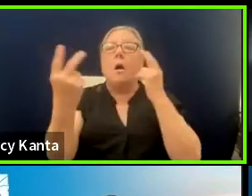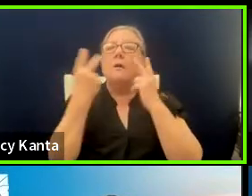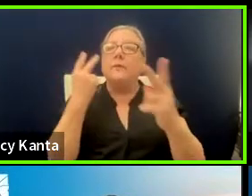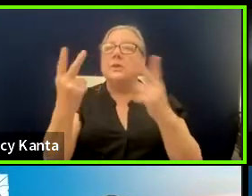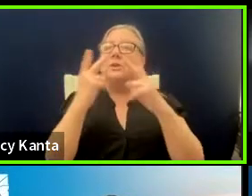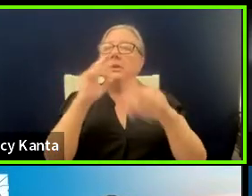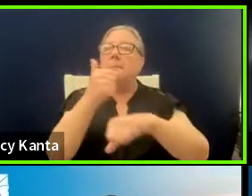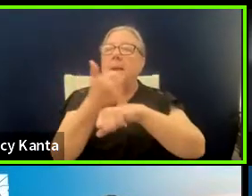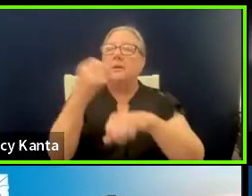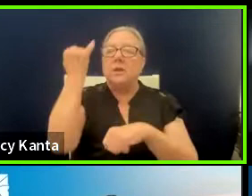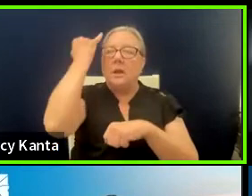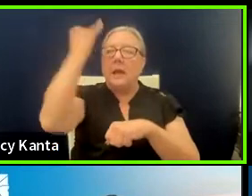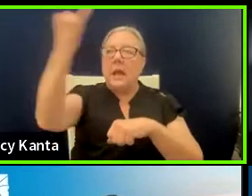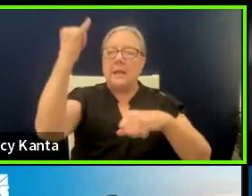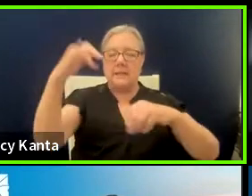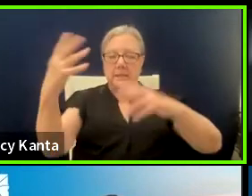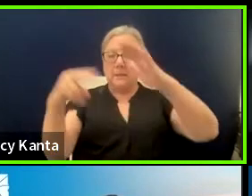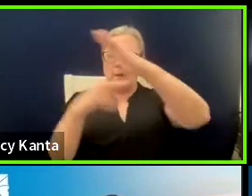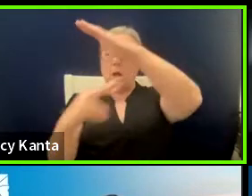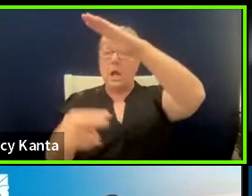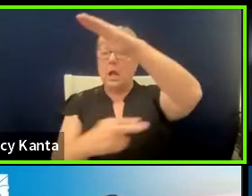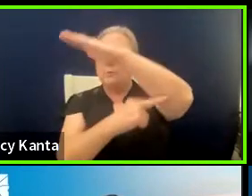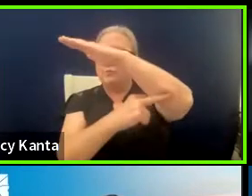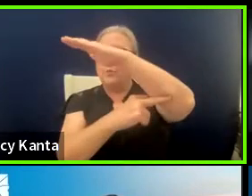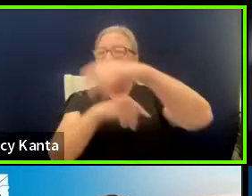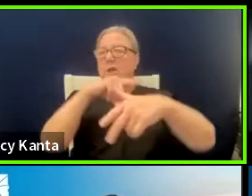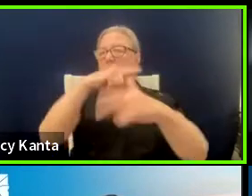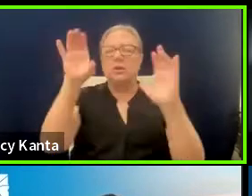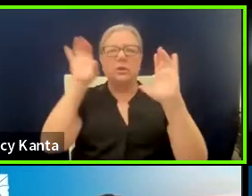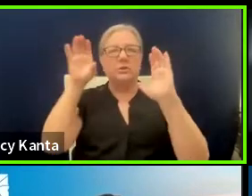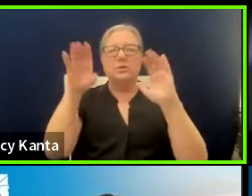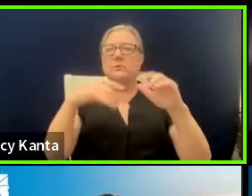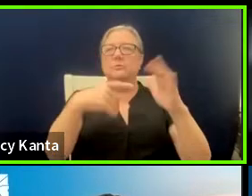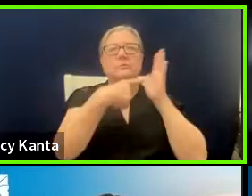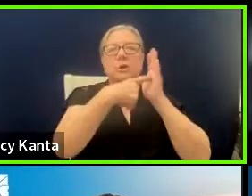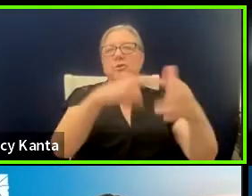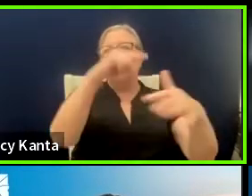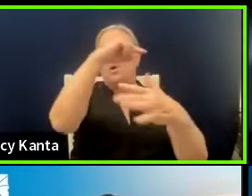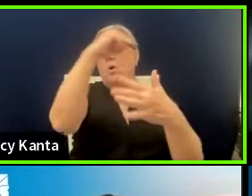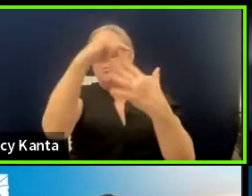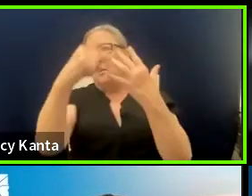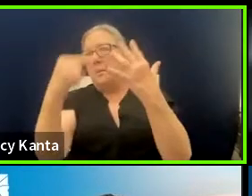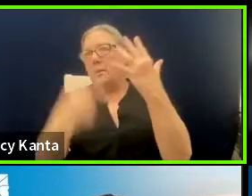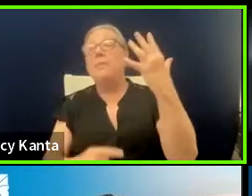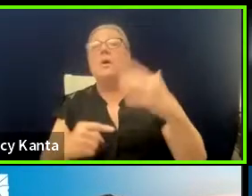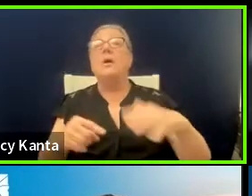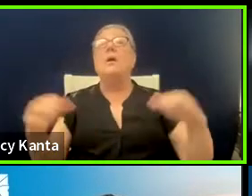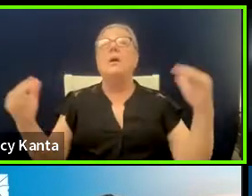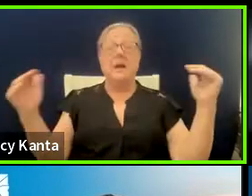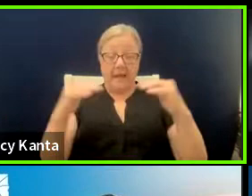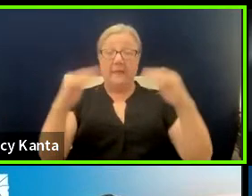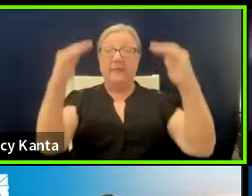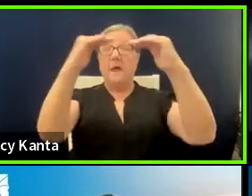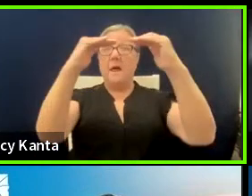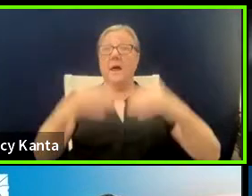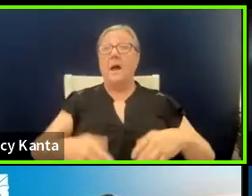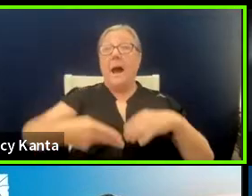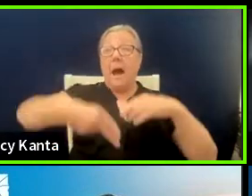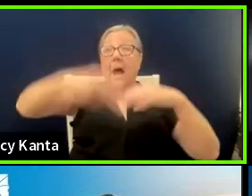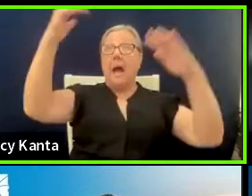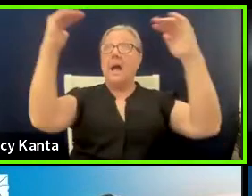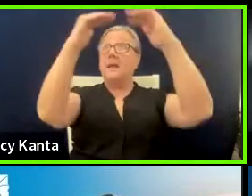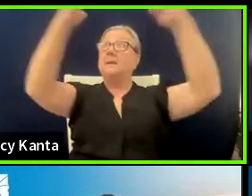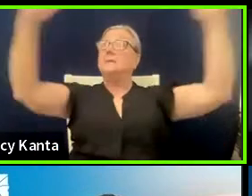the same height? So there's not a huge height difference in terms of all of the different styles that we're looking at.